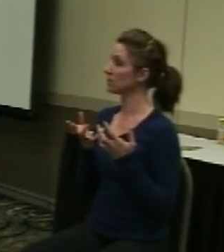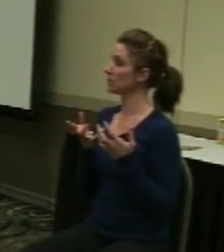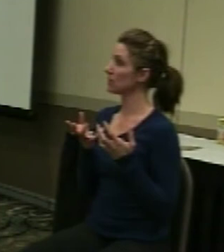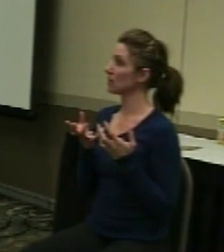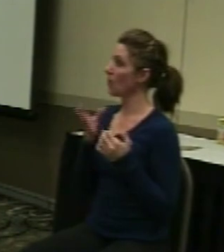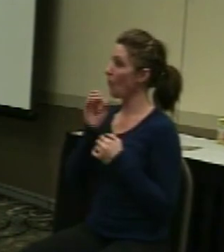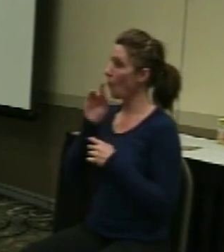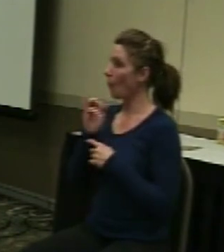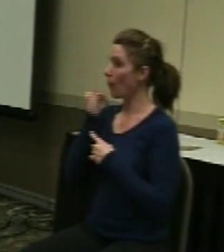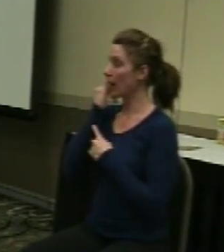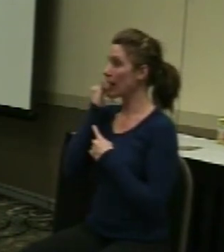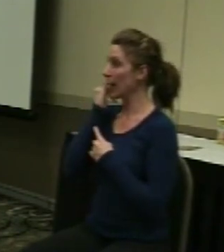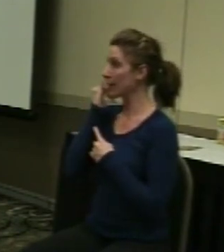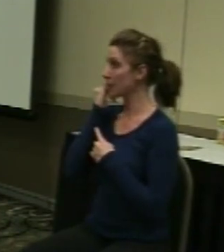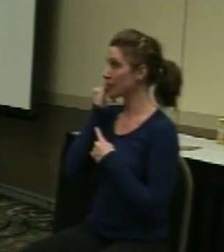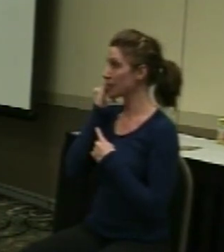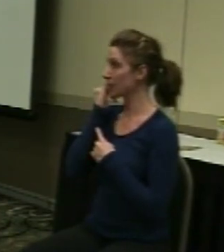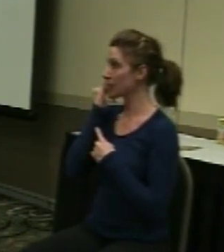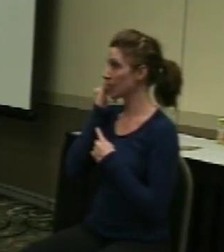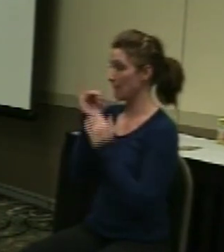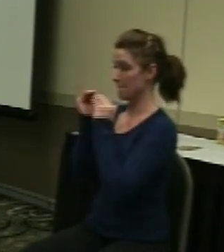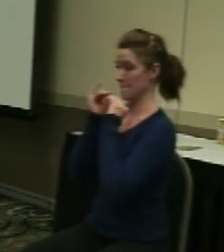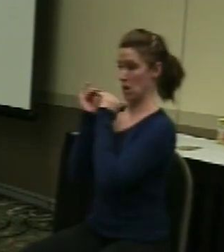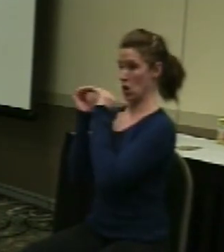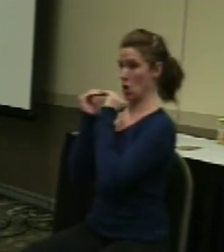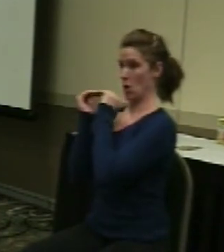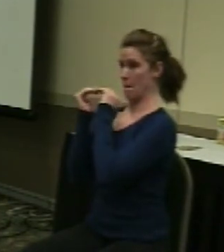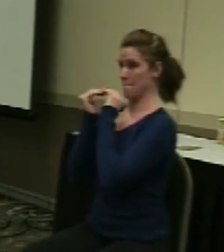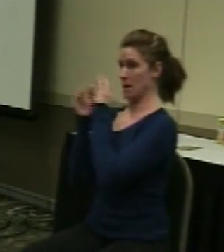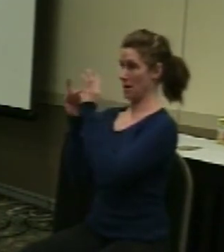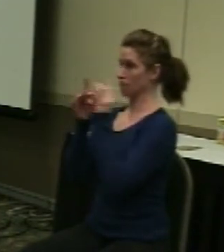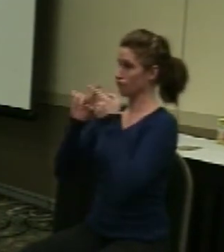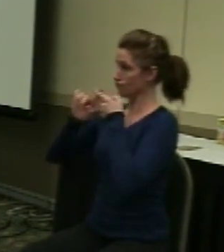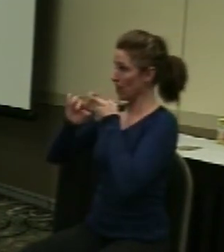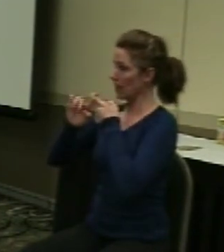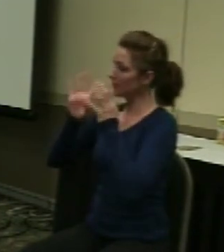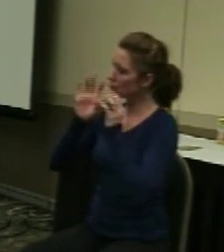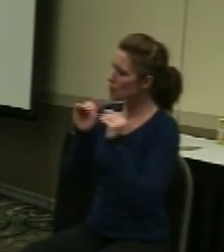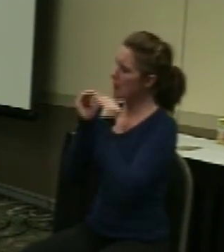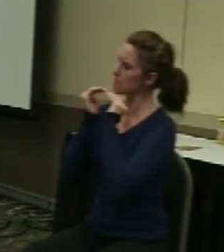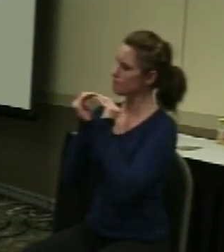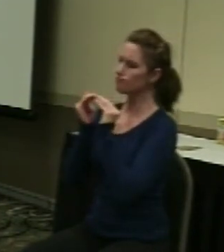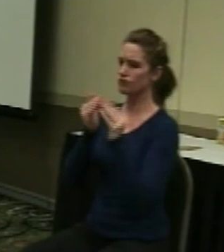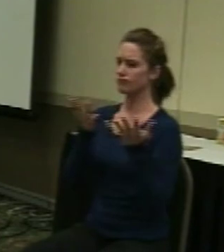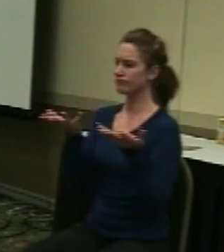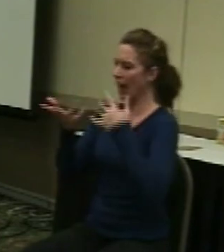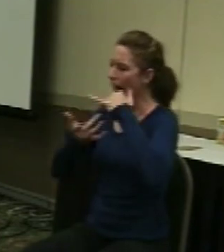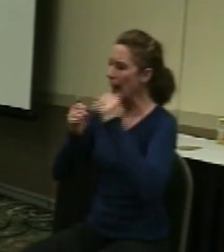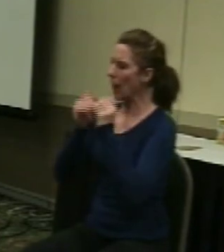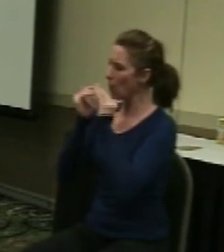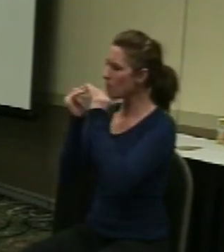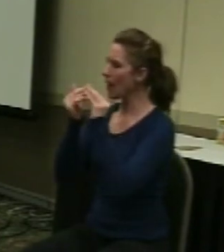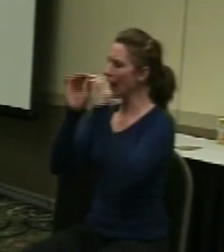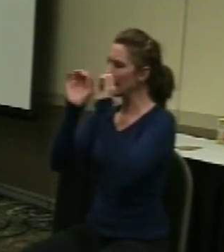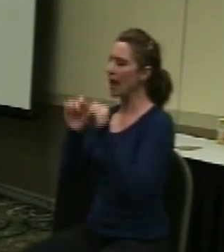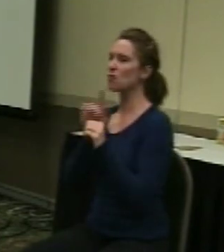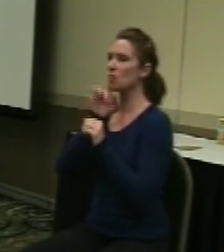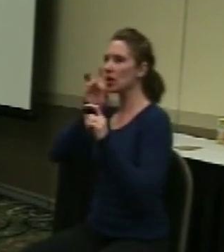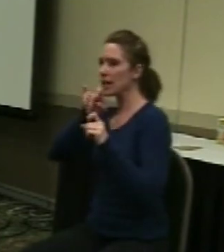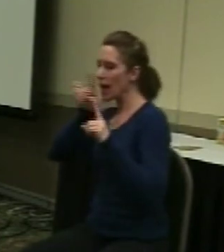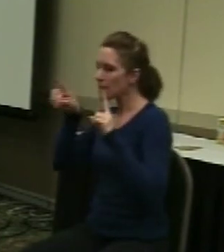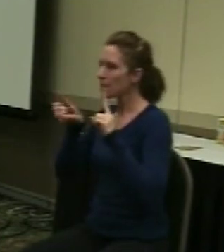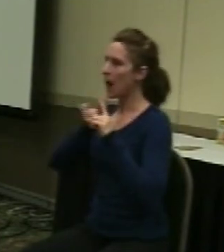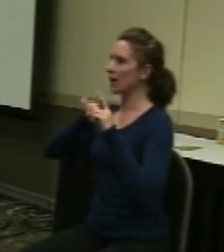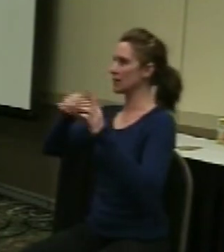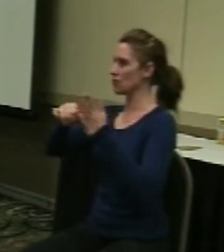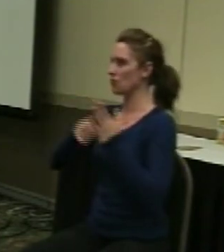or if they are peer buddy, you can be with your peer buddy. There are all kinds of ways to reinforce children. And I